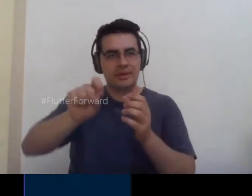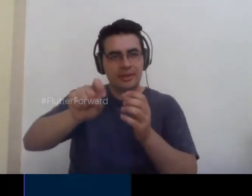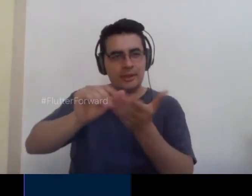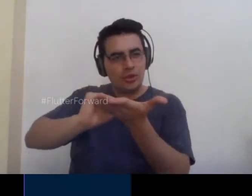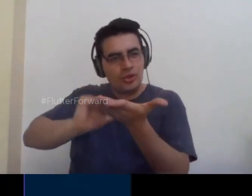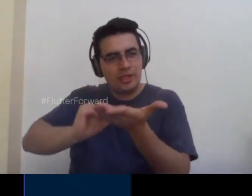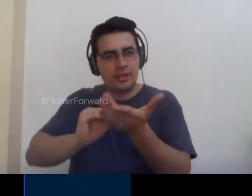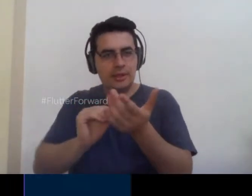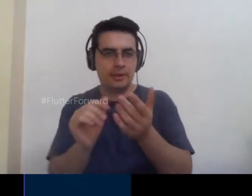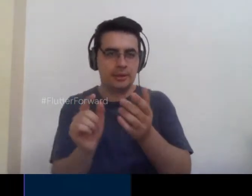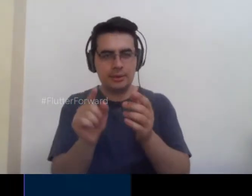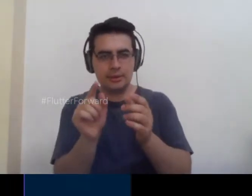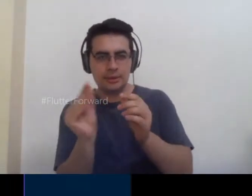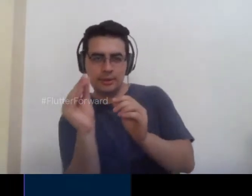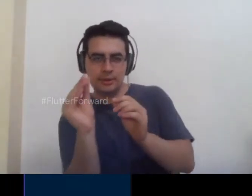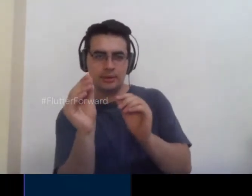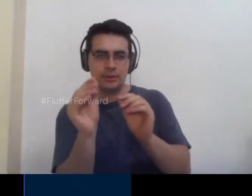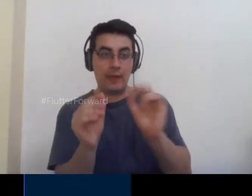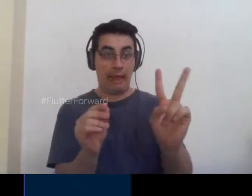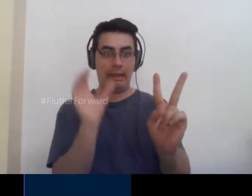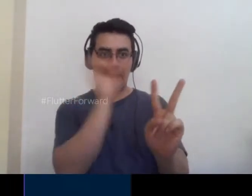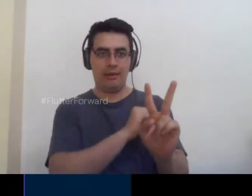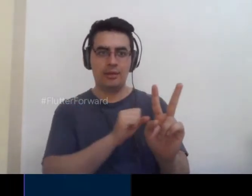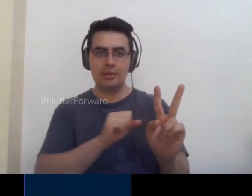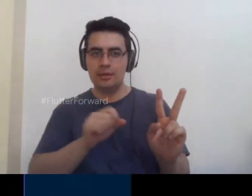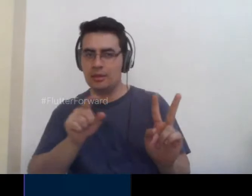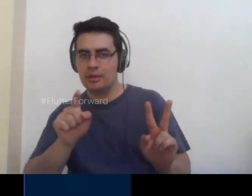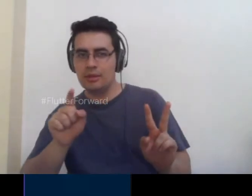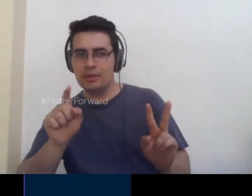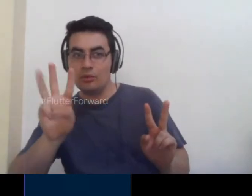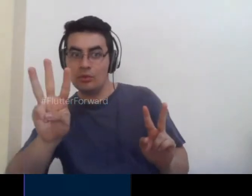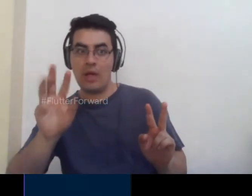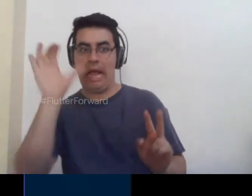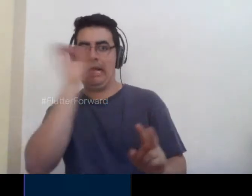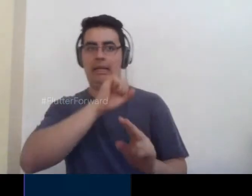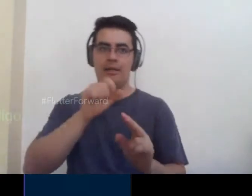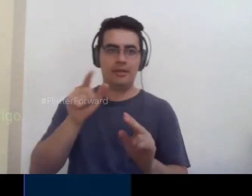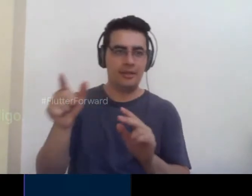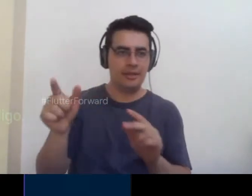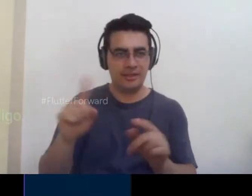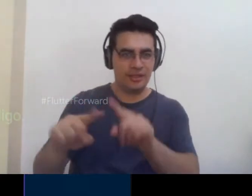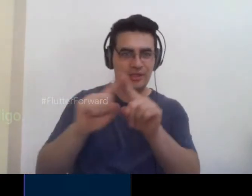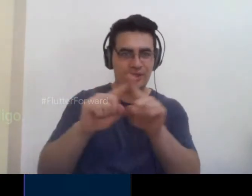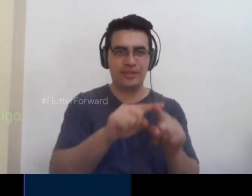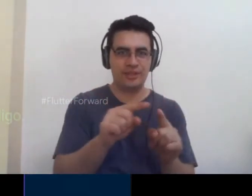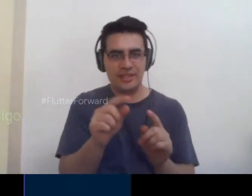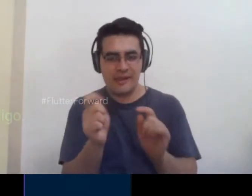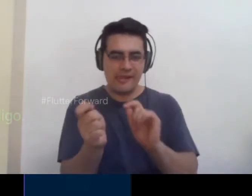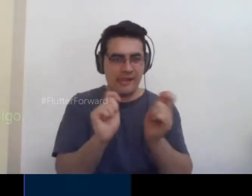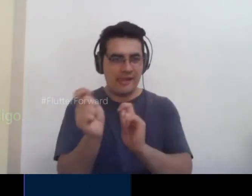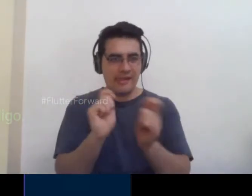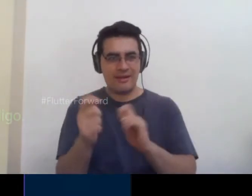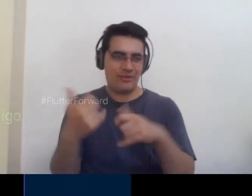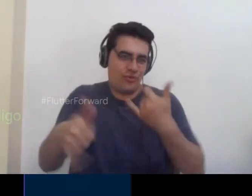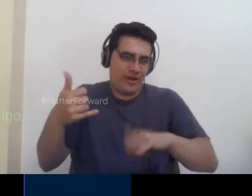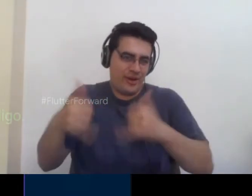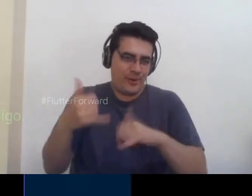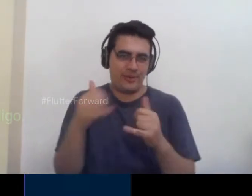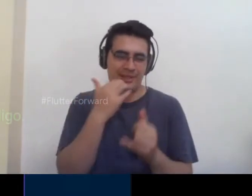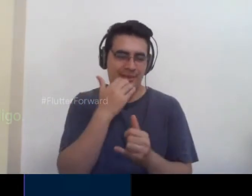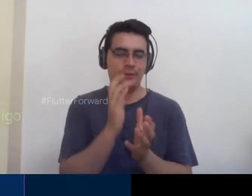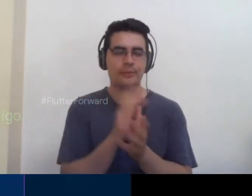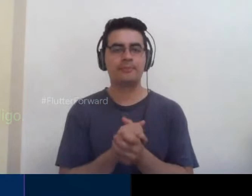back together by solving the puzzles. Okay, sounds fun. So now let's get started writing some